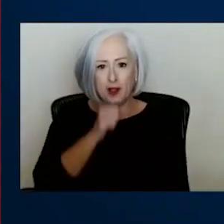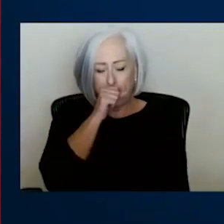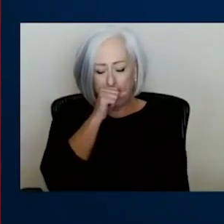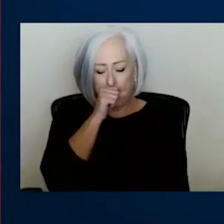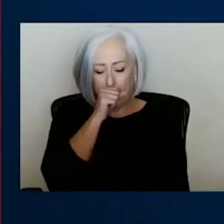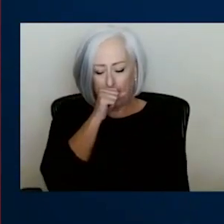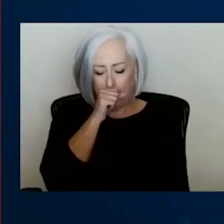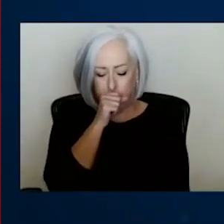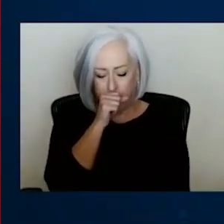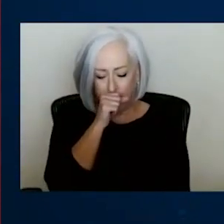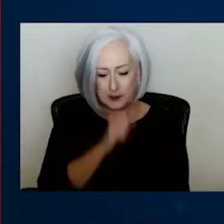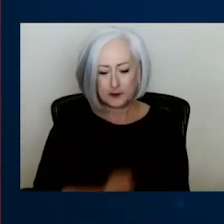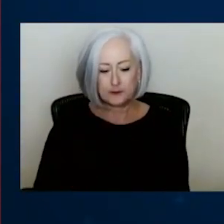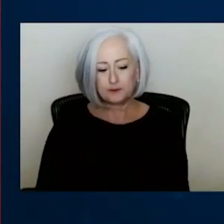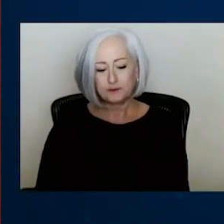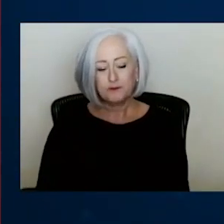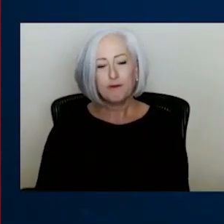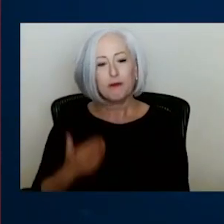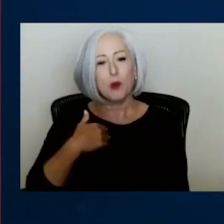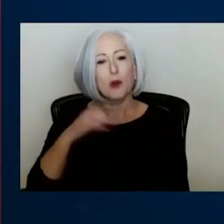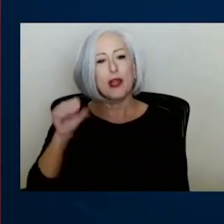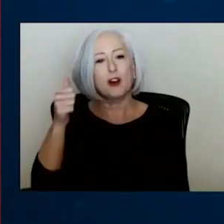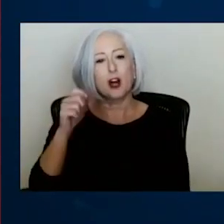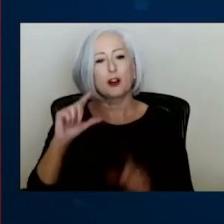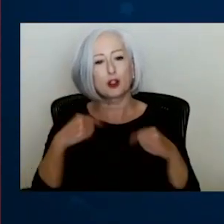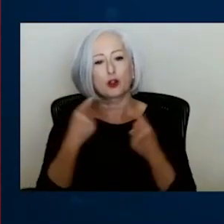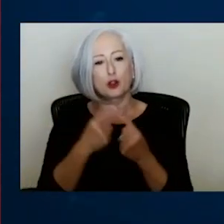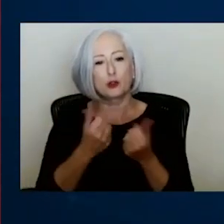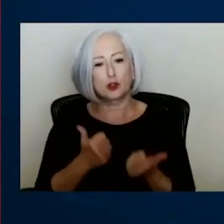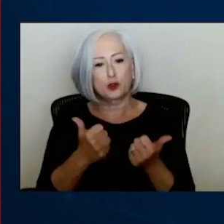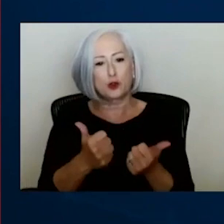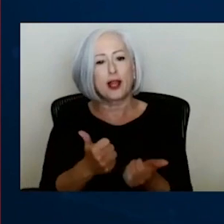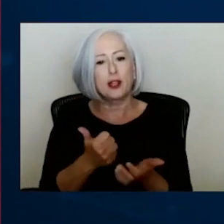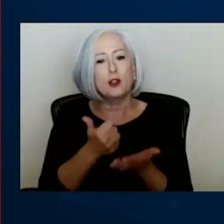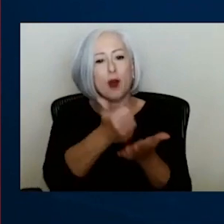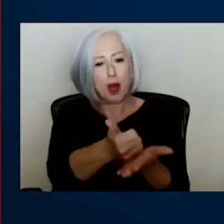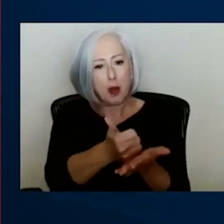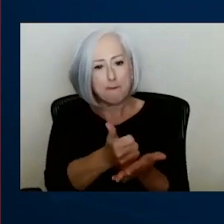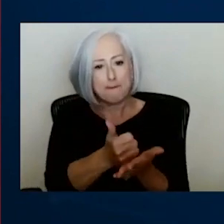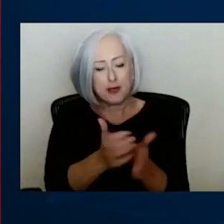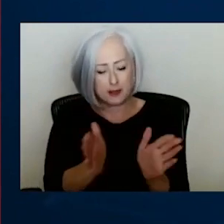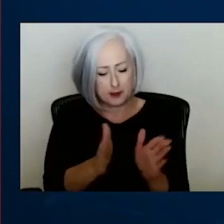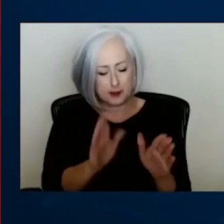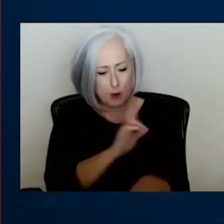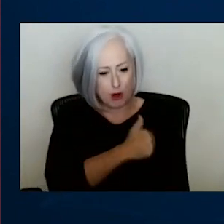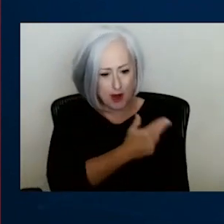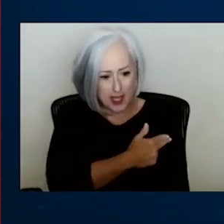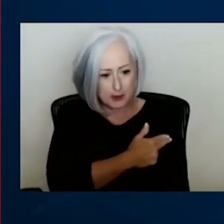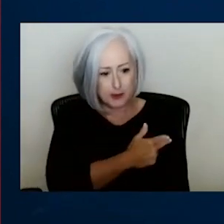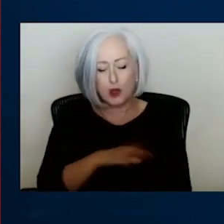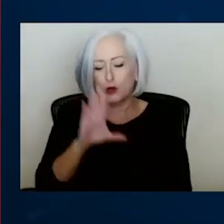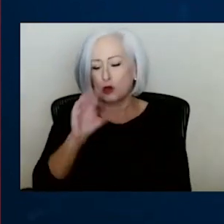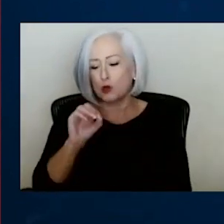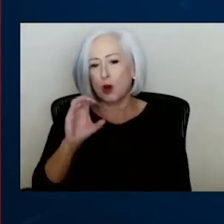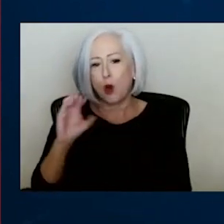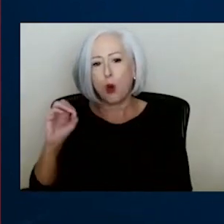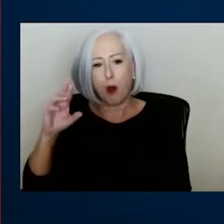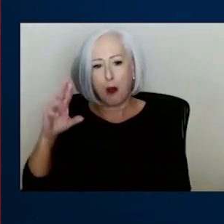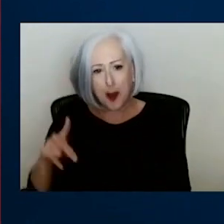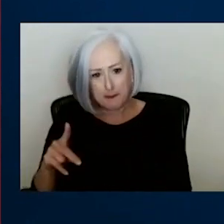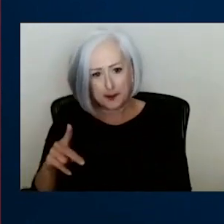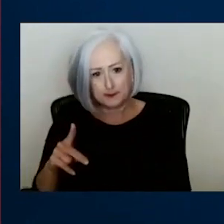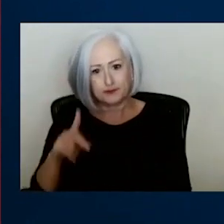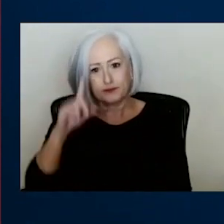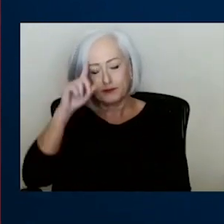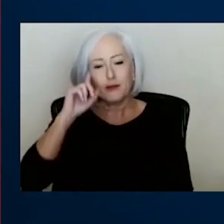groups out there that try to help the smaller hospitals by sort of doing a co-op approach so that they can have their stock. They may not have their own warehouse, but they're really sort of a co-op